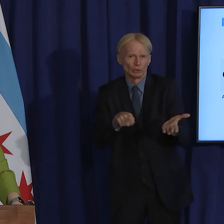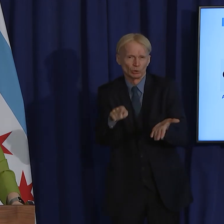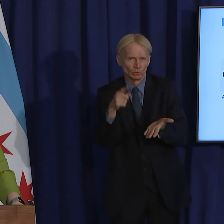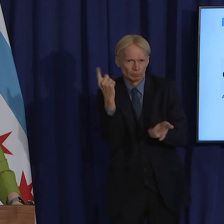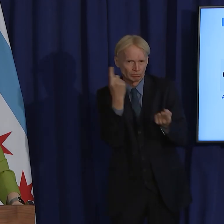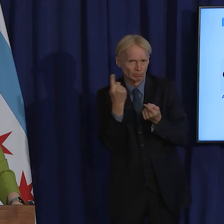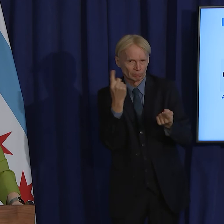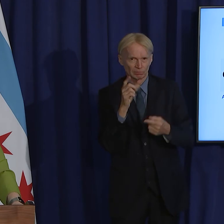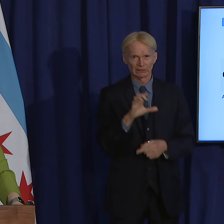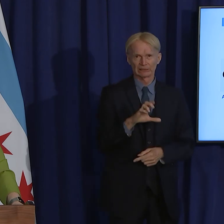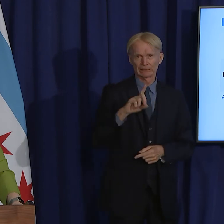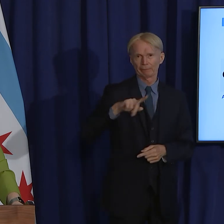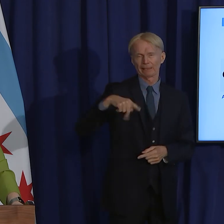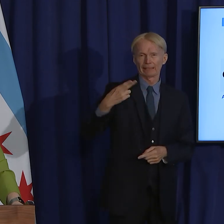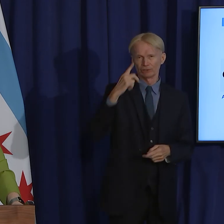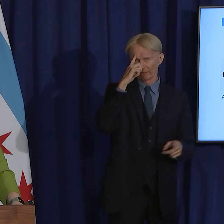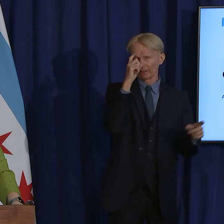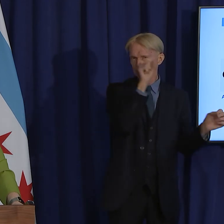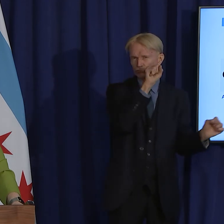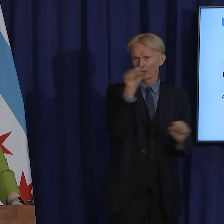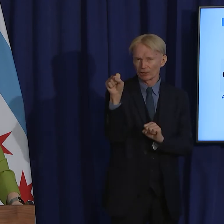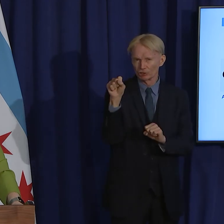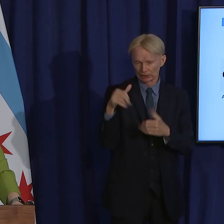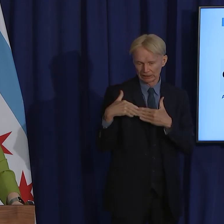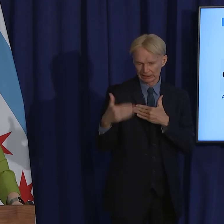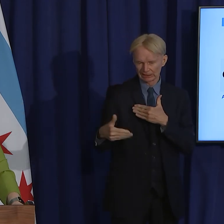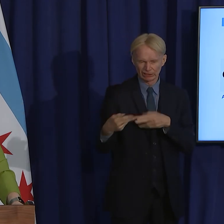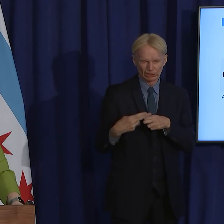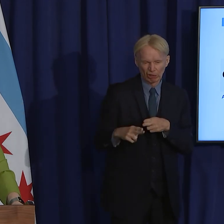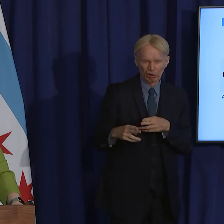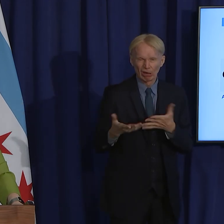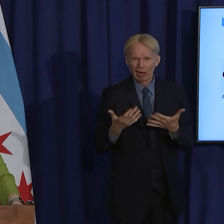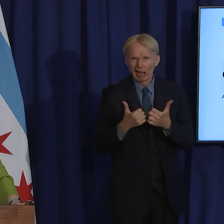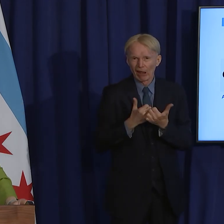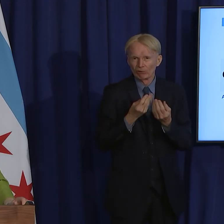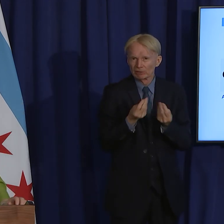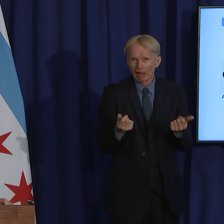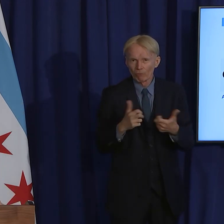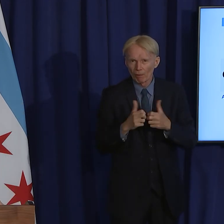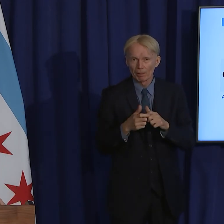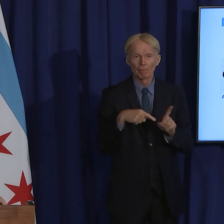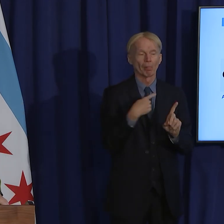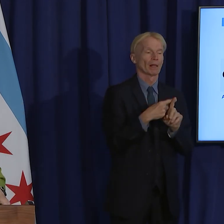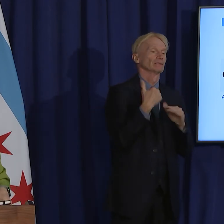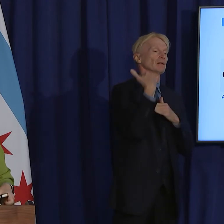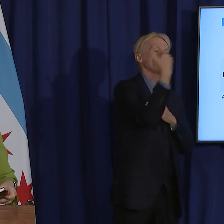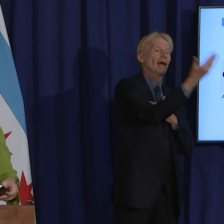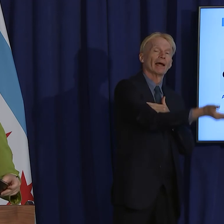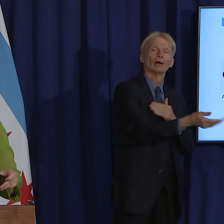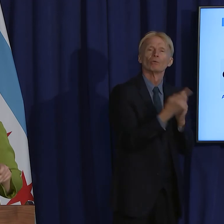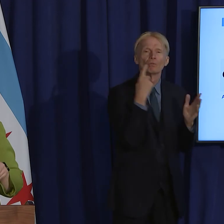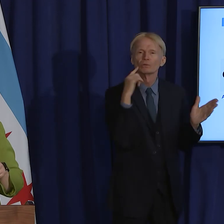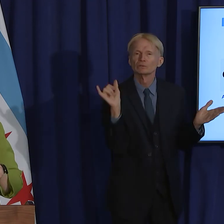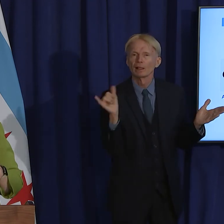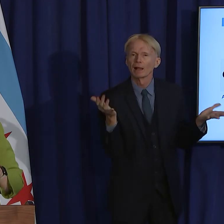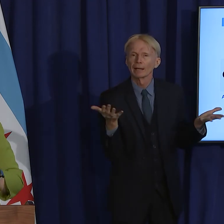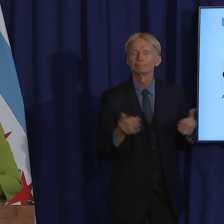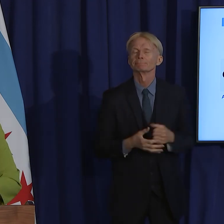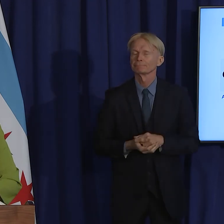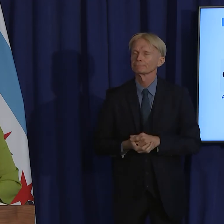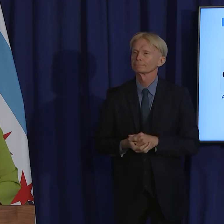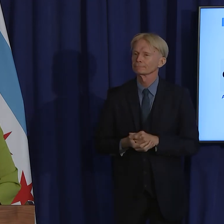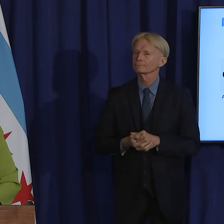what CDPH strategy is going to be like in the months ahead, either short-term responding to this right now and long-term about what it's going to be like? Yeah,